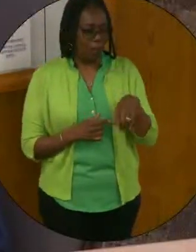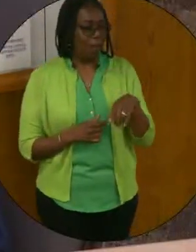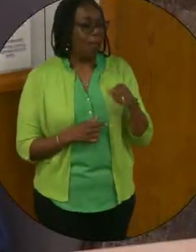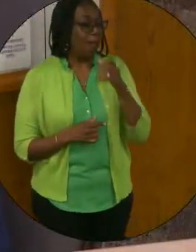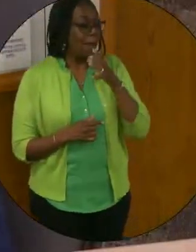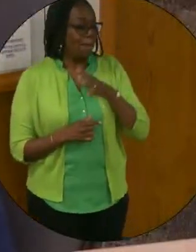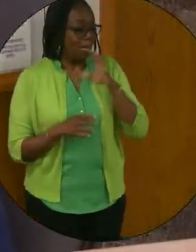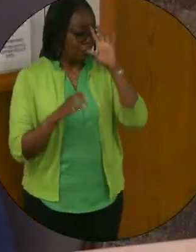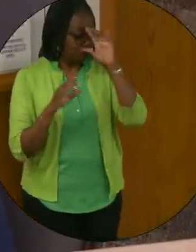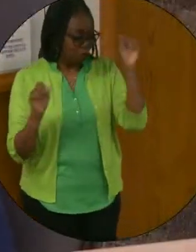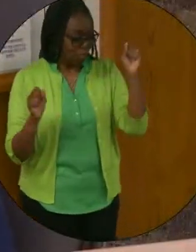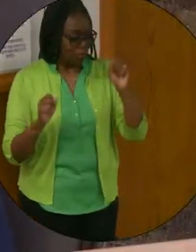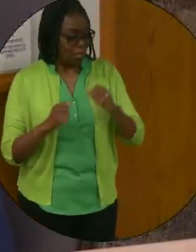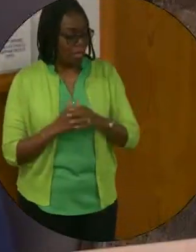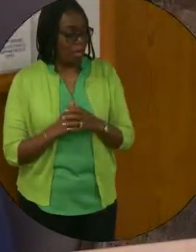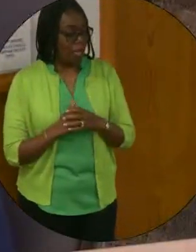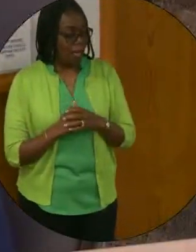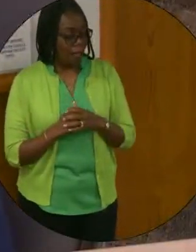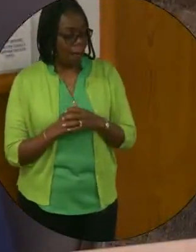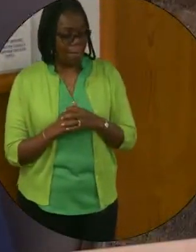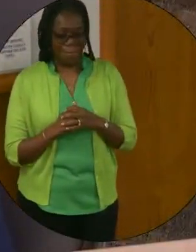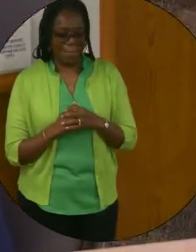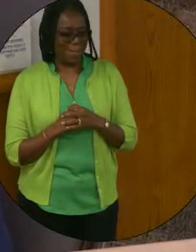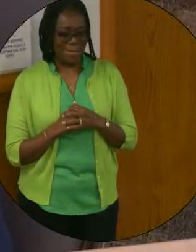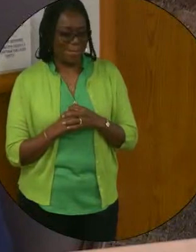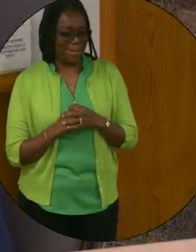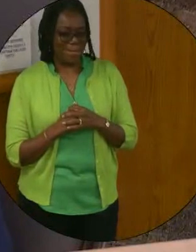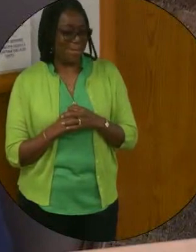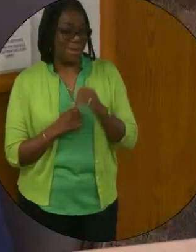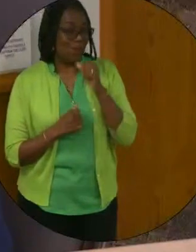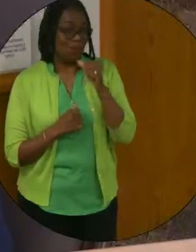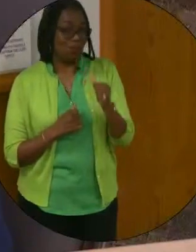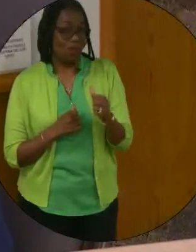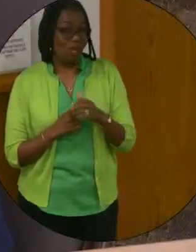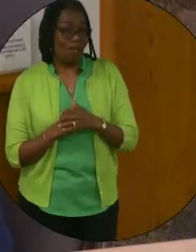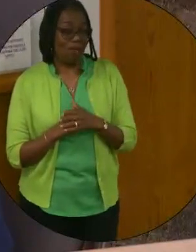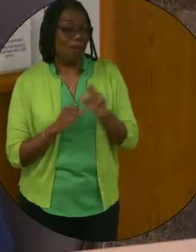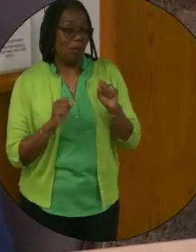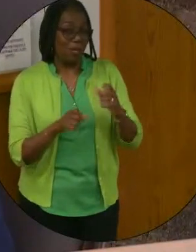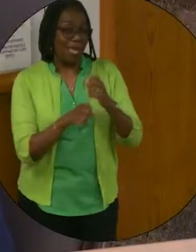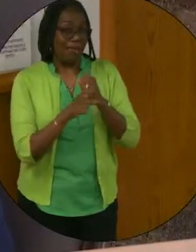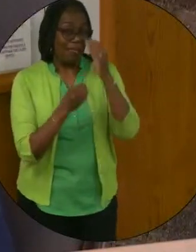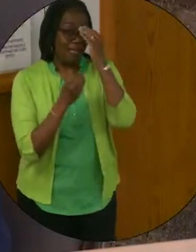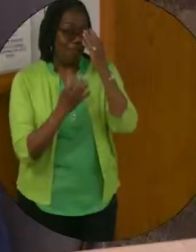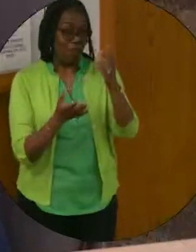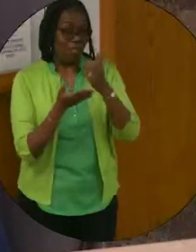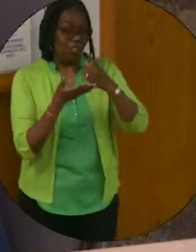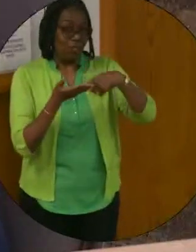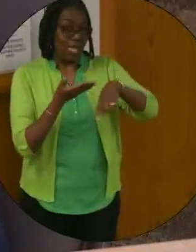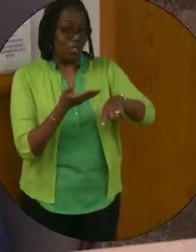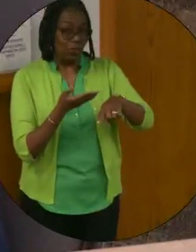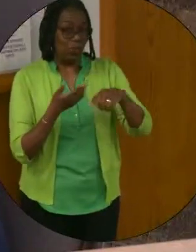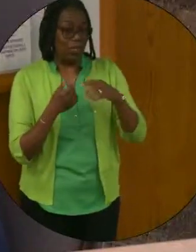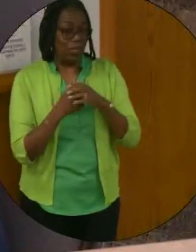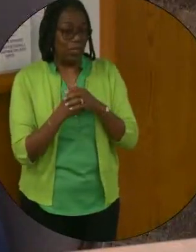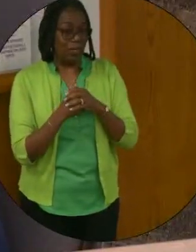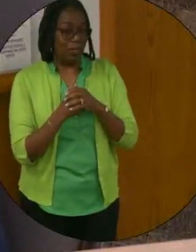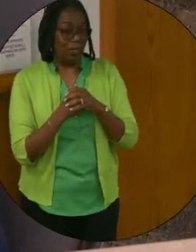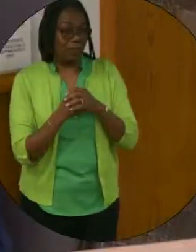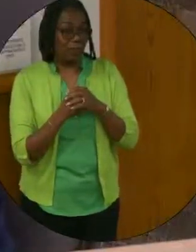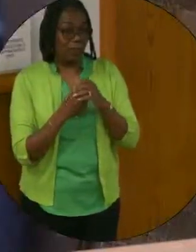we do not, but we can get that information next week when we are with the state superintendent.